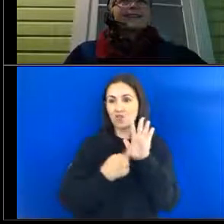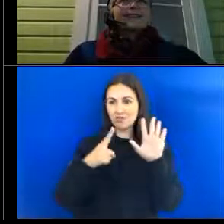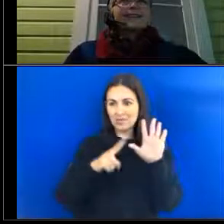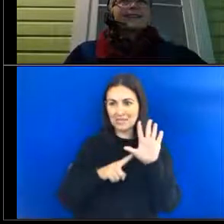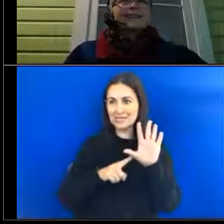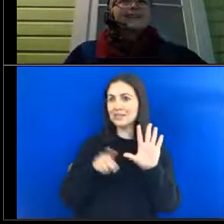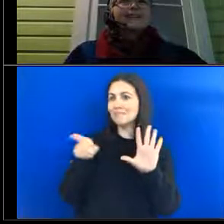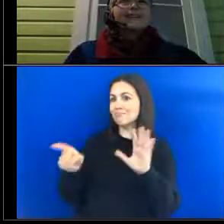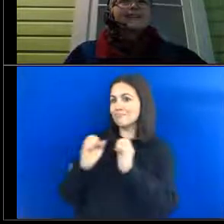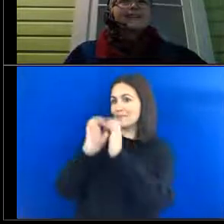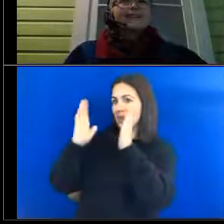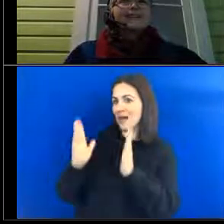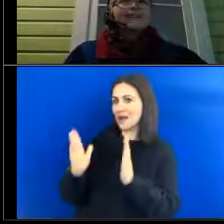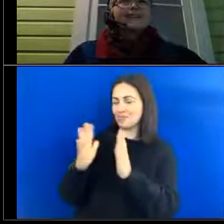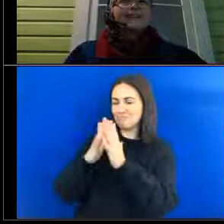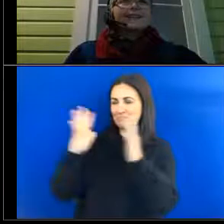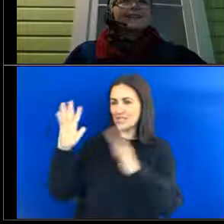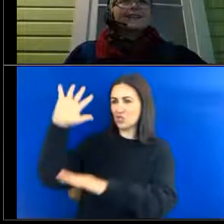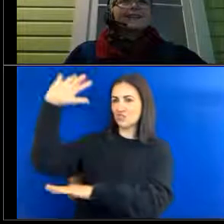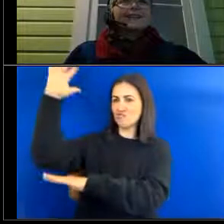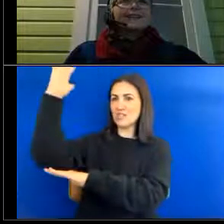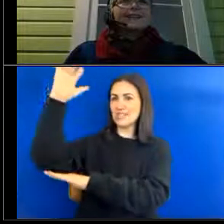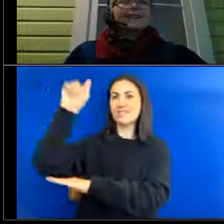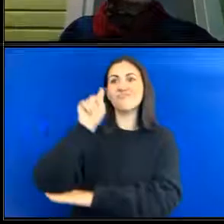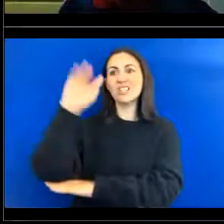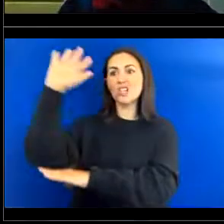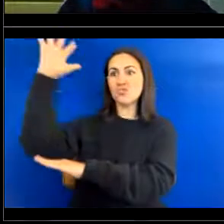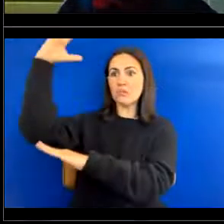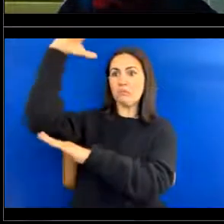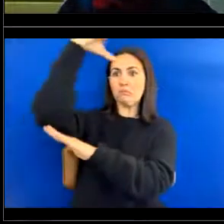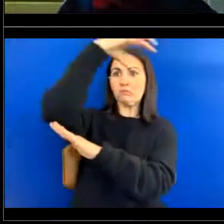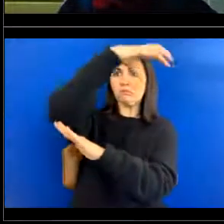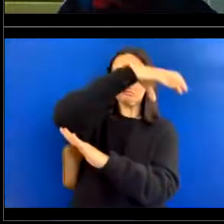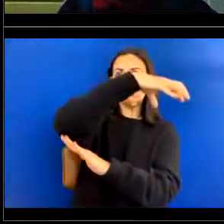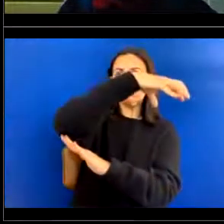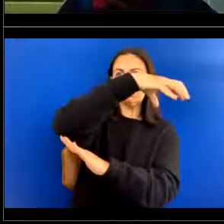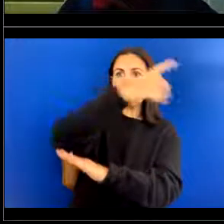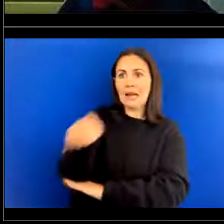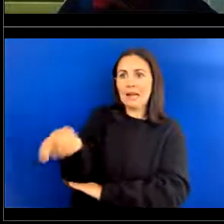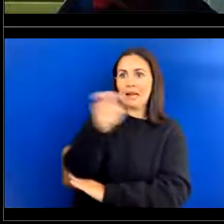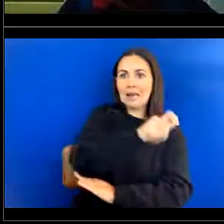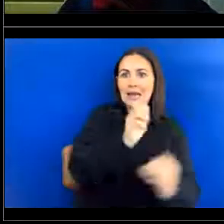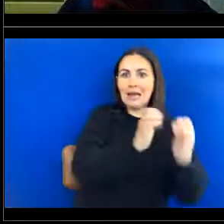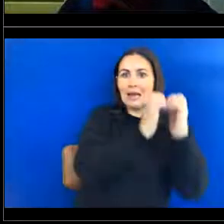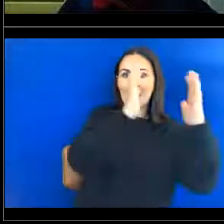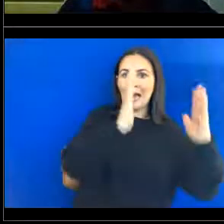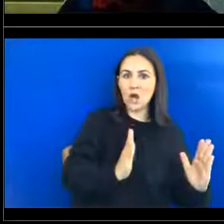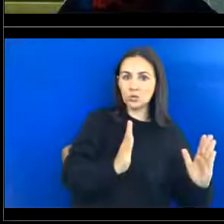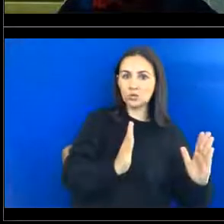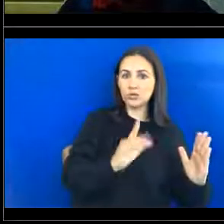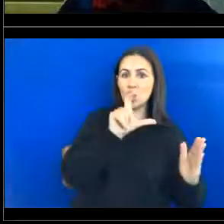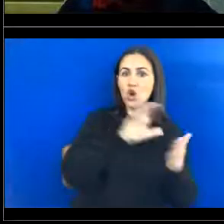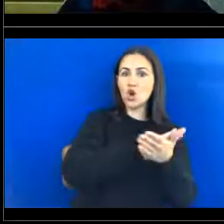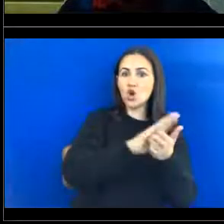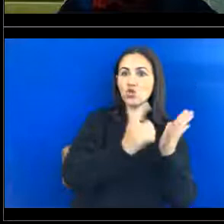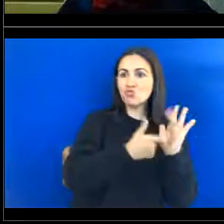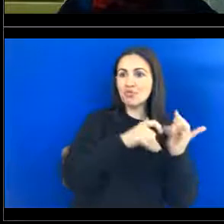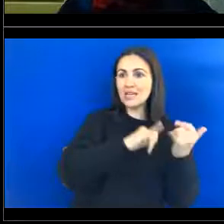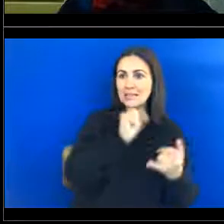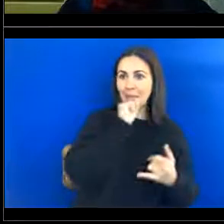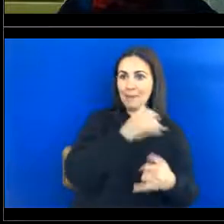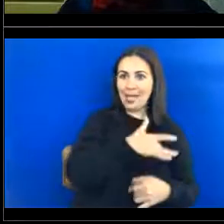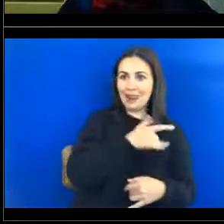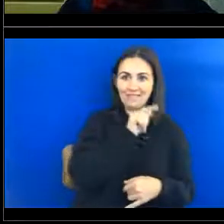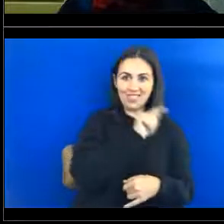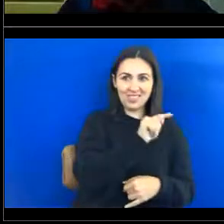the fence and causing damage. So Kerry's saying it's a native and the local council wouldn't allow her to remove it,